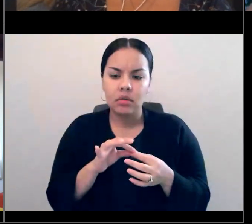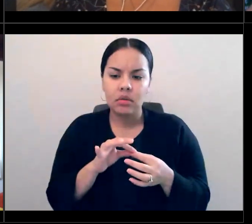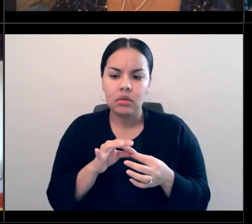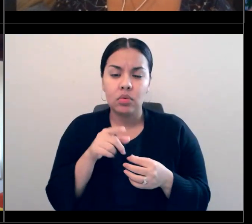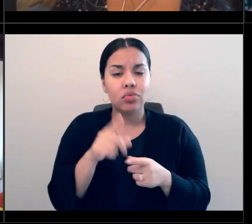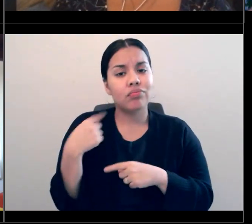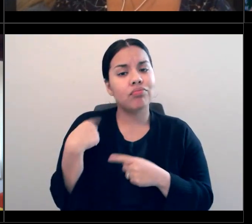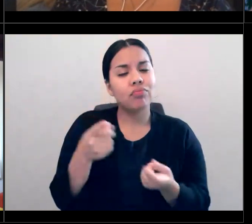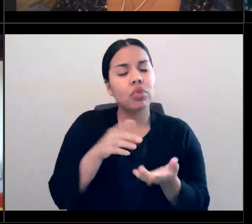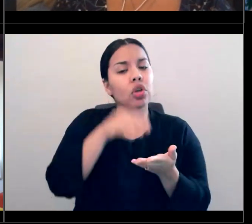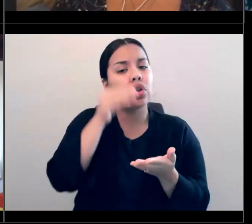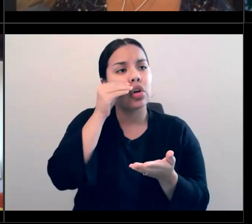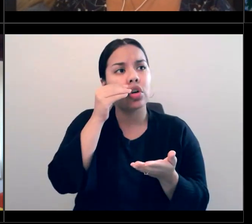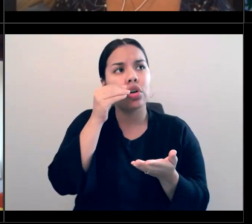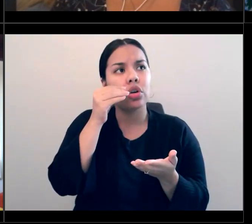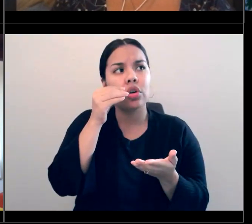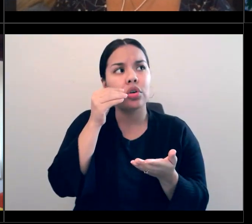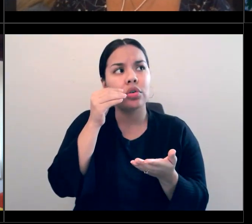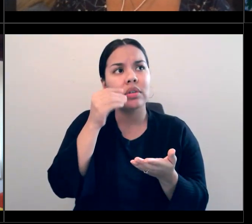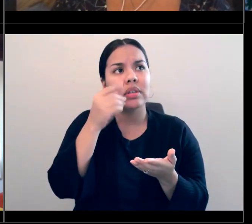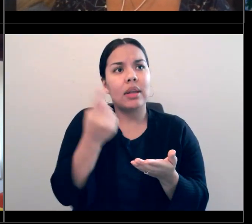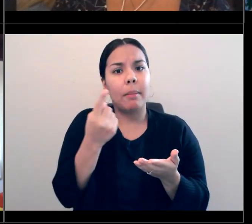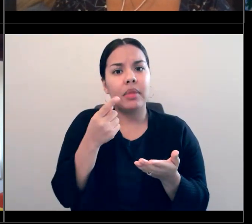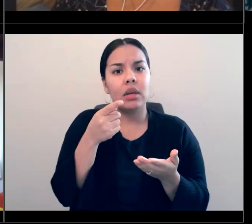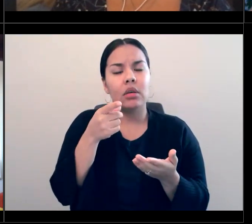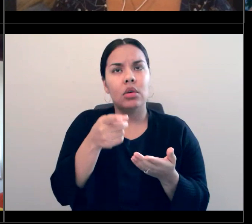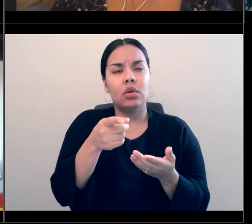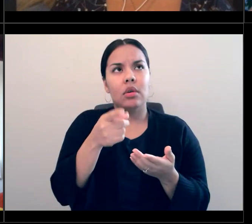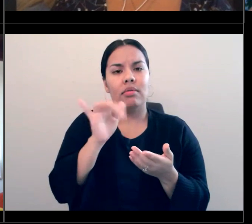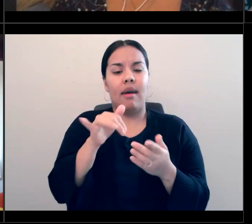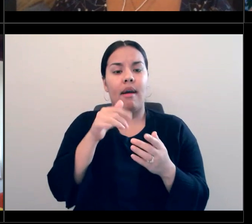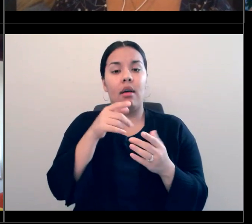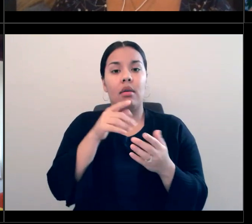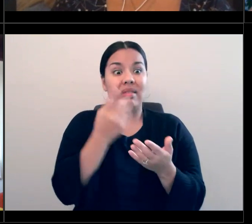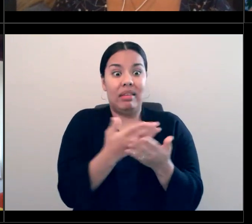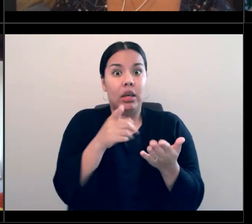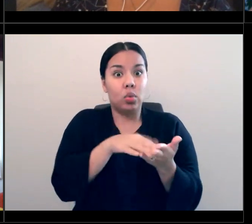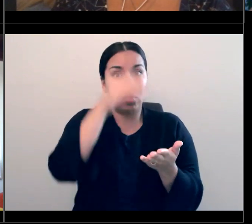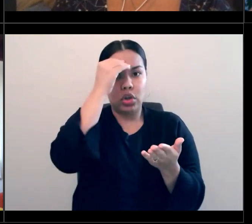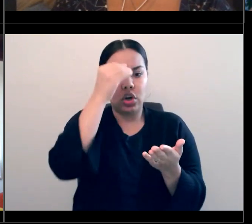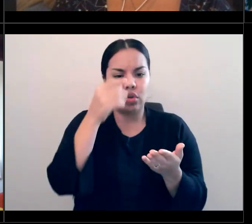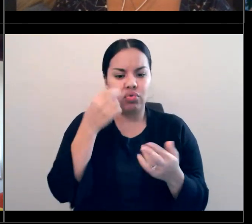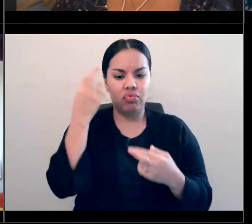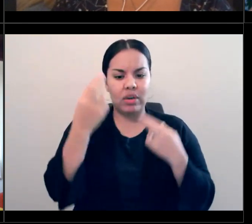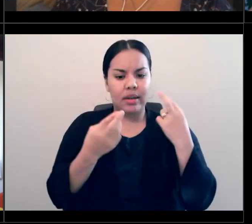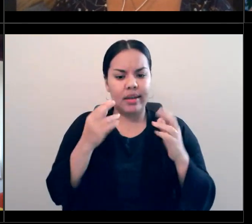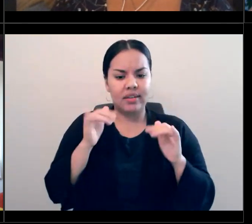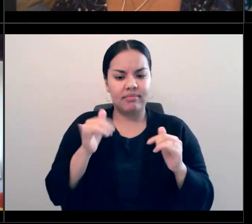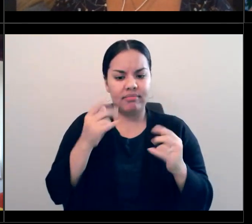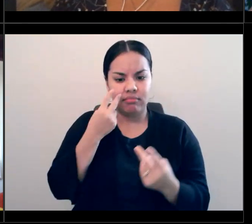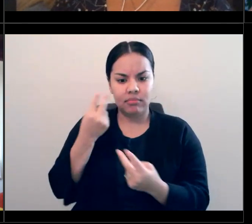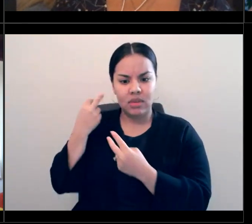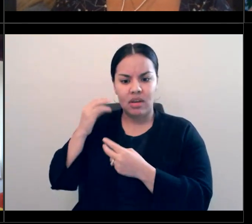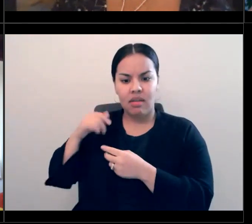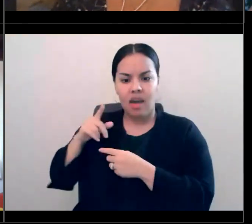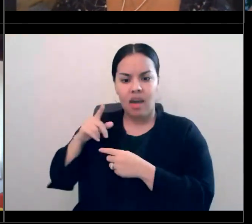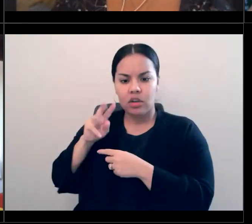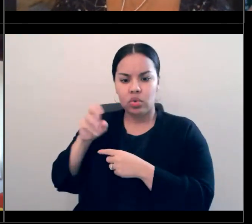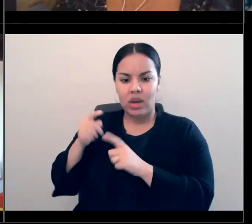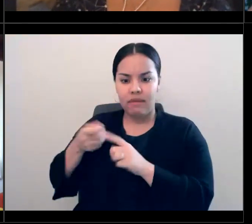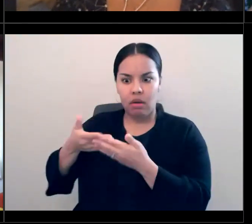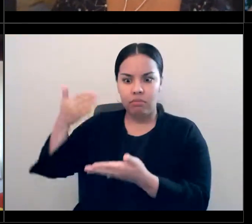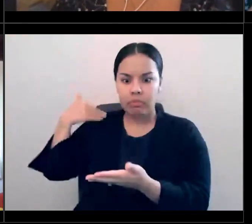you realize years-old tweets were incorrect or problematic? Have you gone back years later to remove things, or how do you handle that if it's